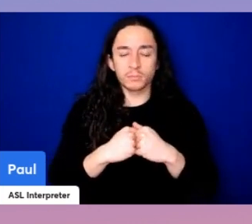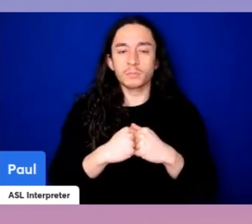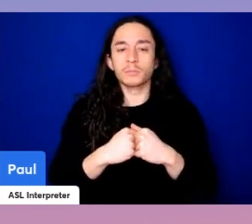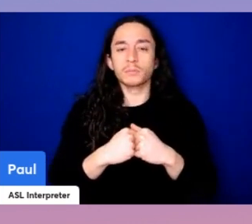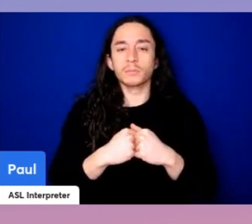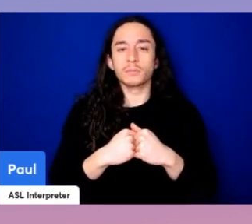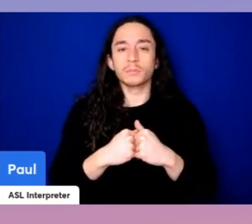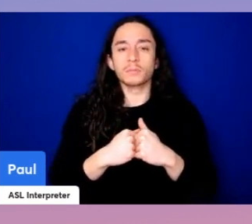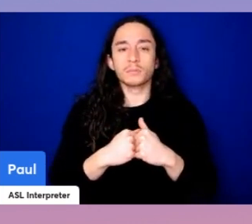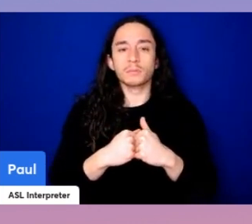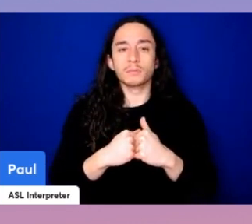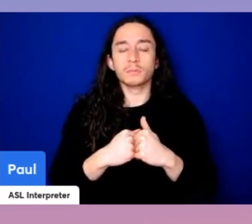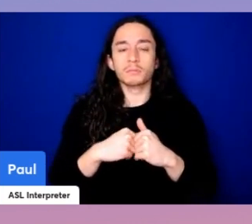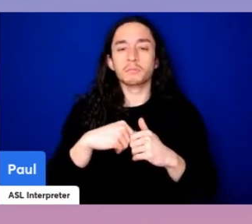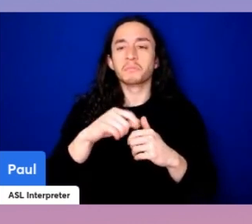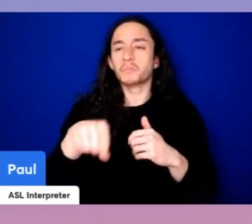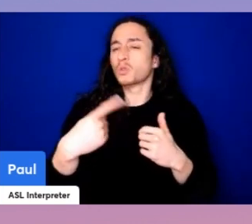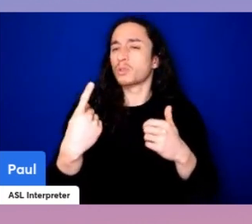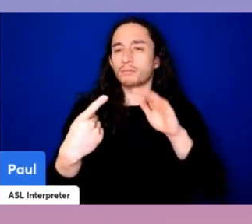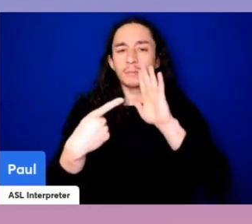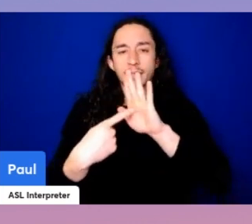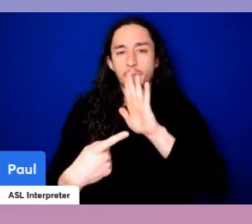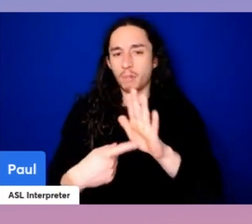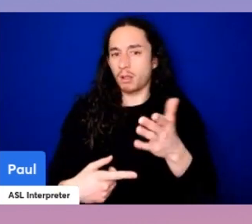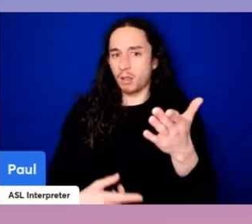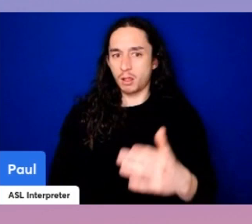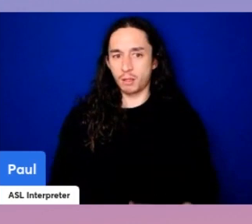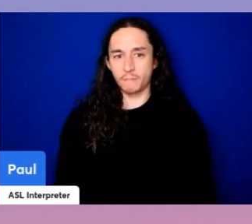Yeah, this is just in the example.